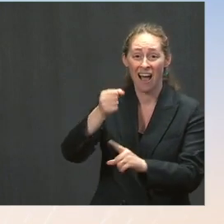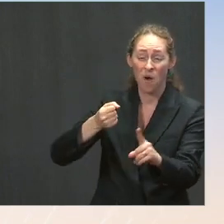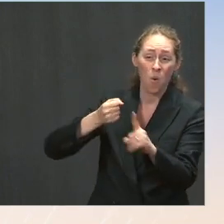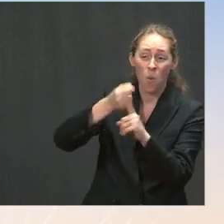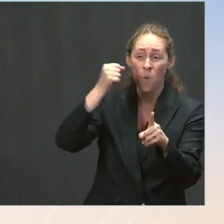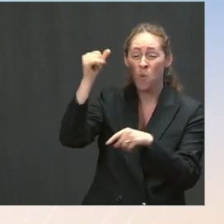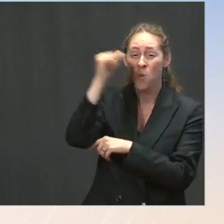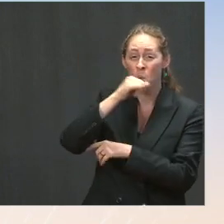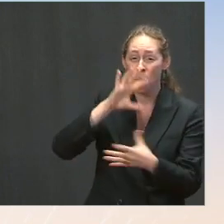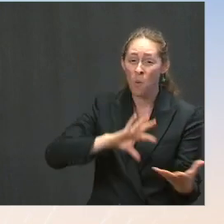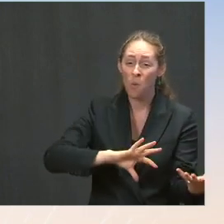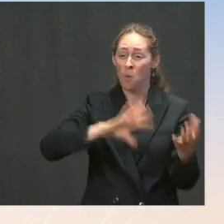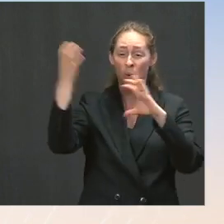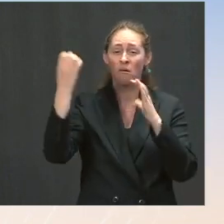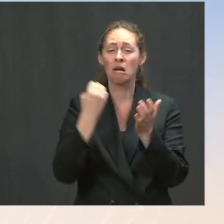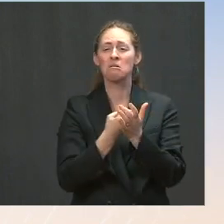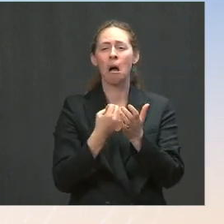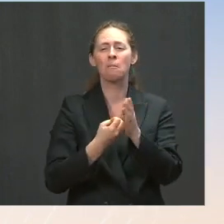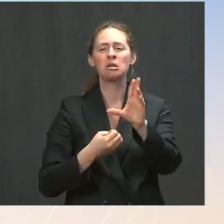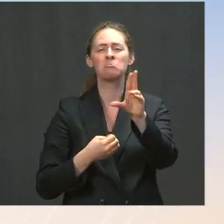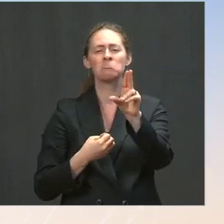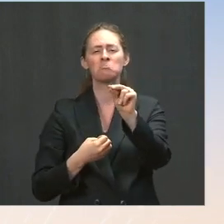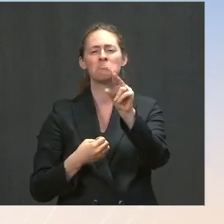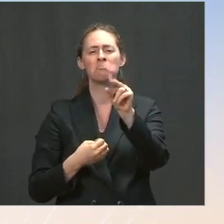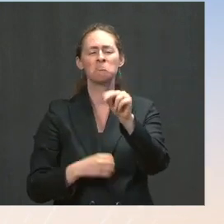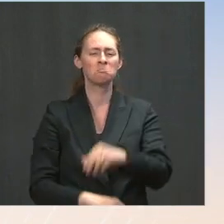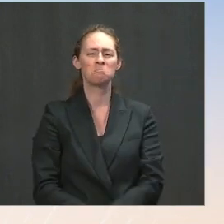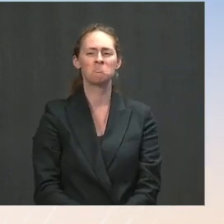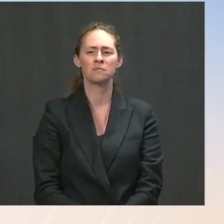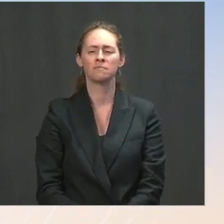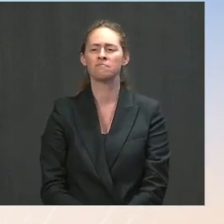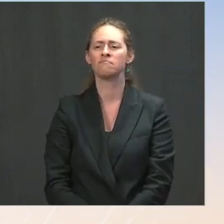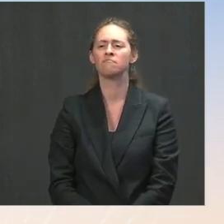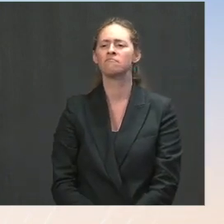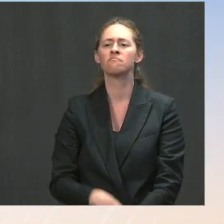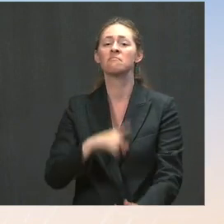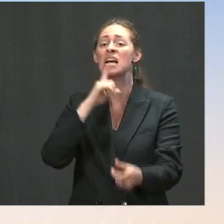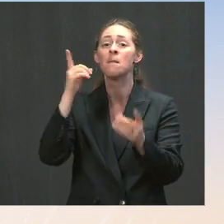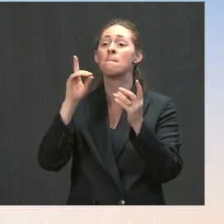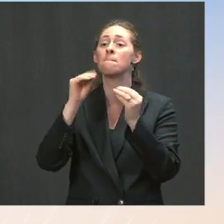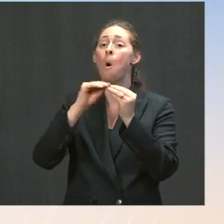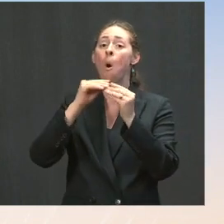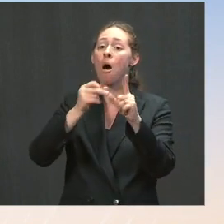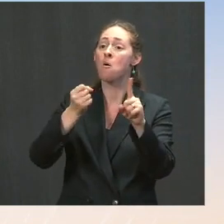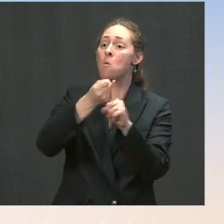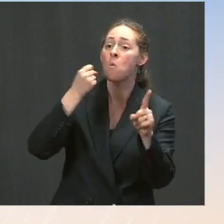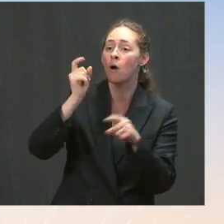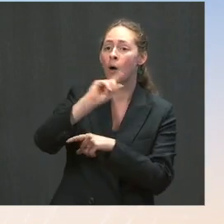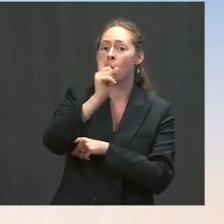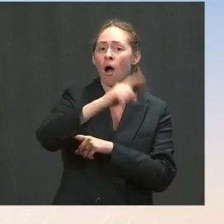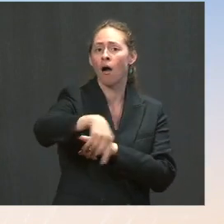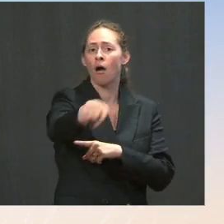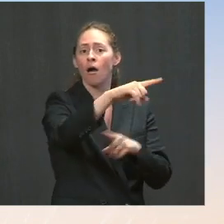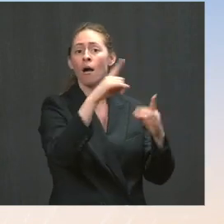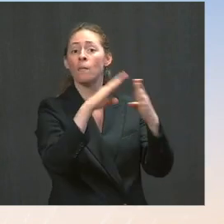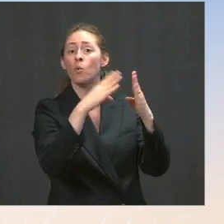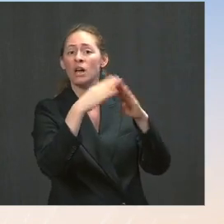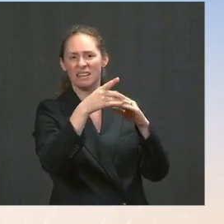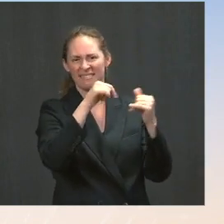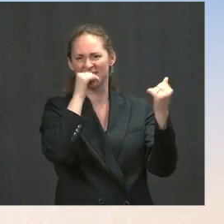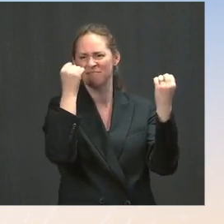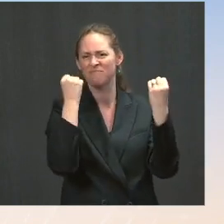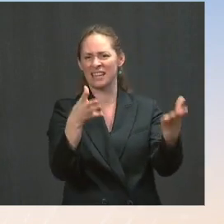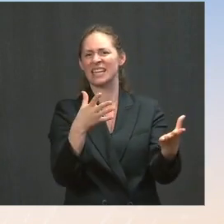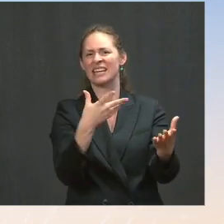and we'd expect that much of the economic impact would be felt in communities with lower vaccination rates. But we don't expect to turn